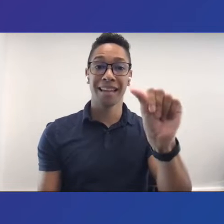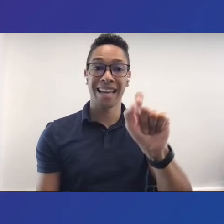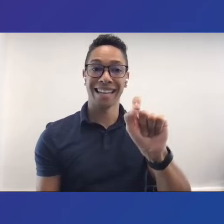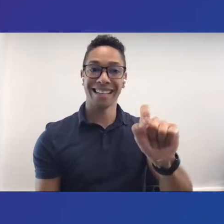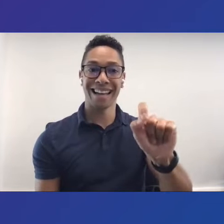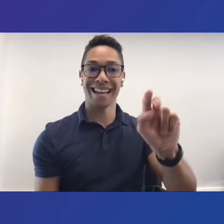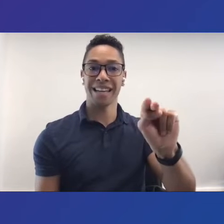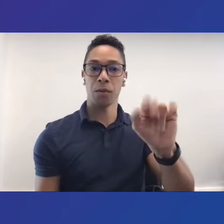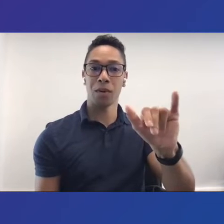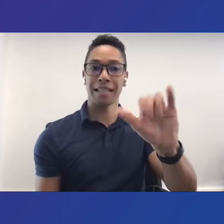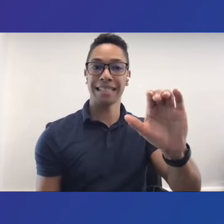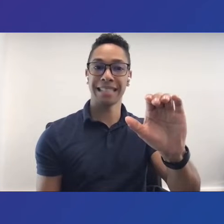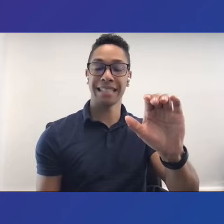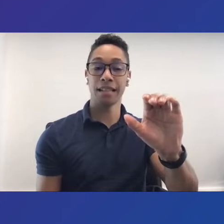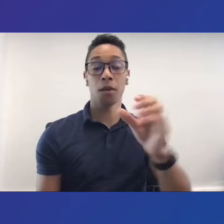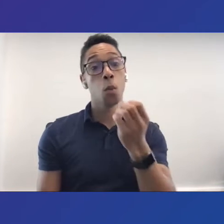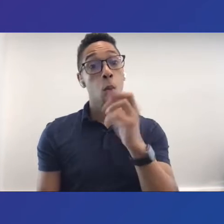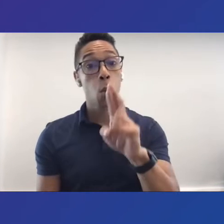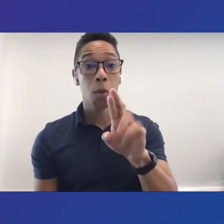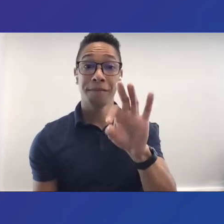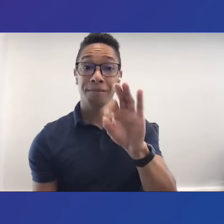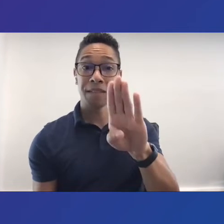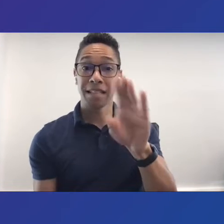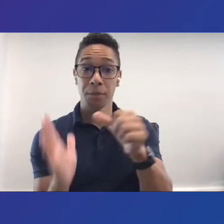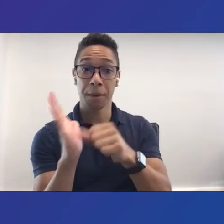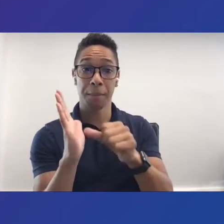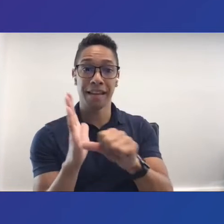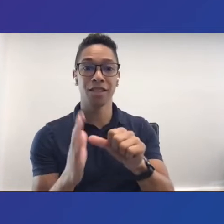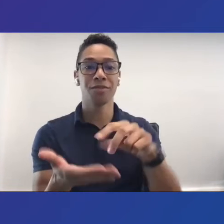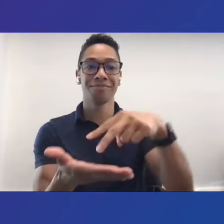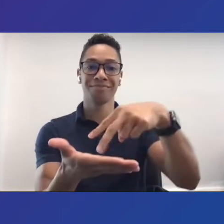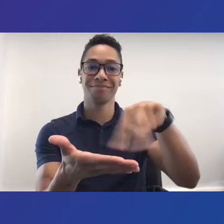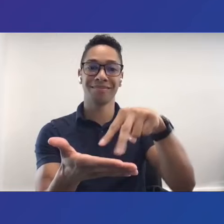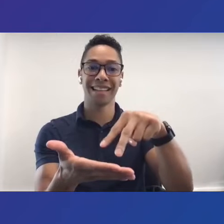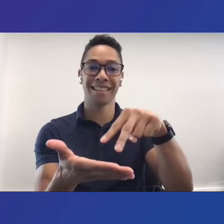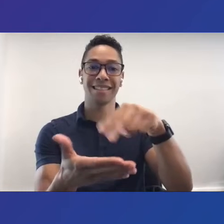@.nyc and or visit our Facebook at